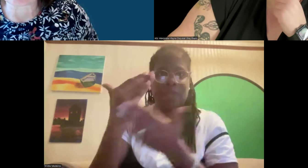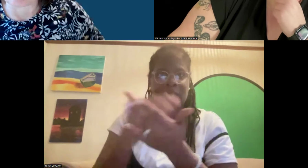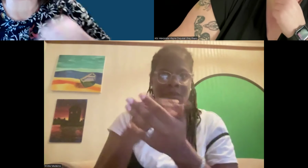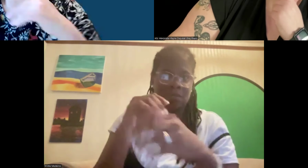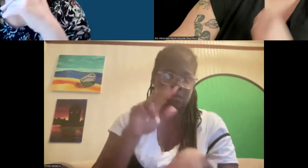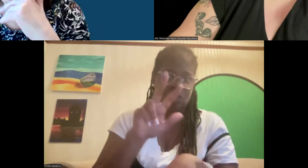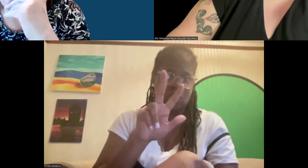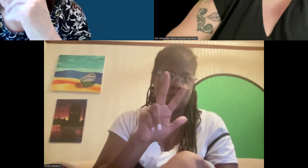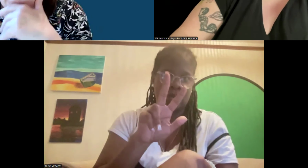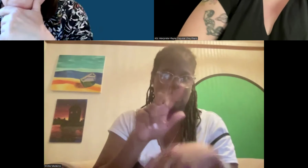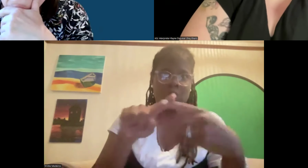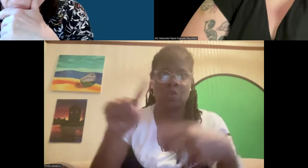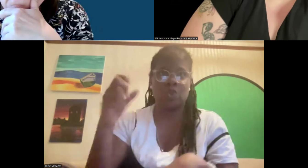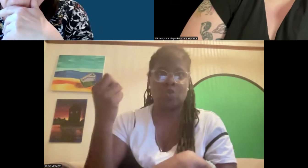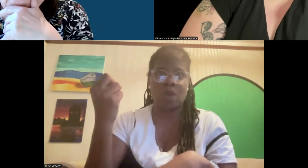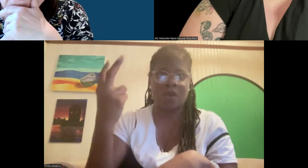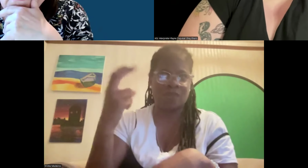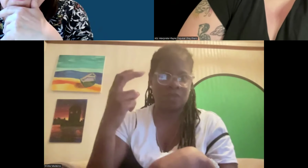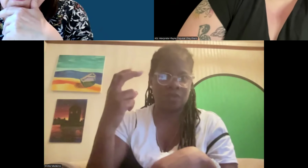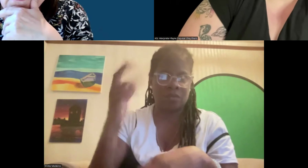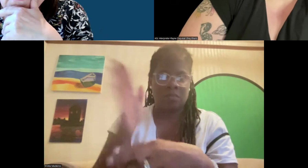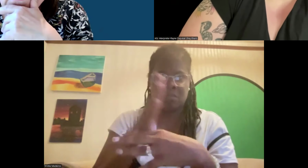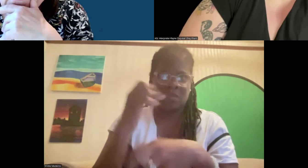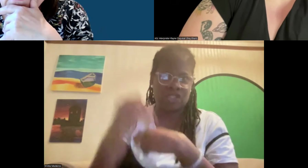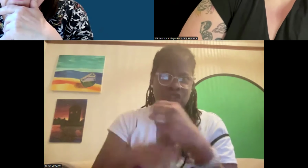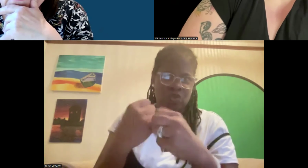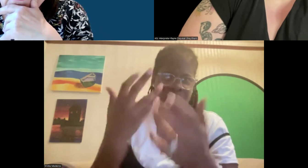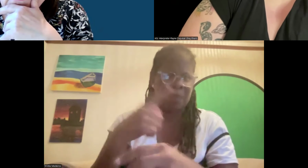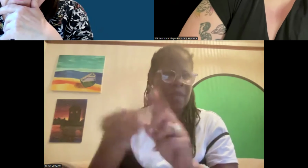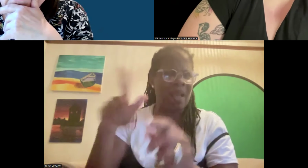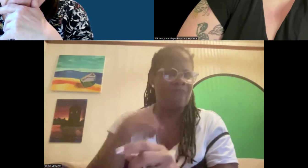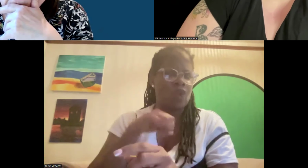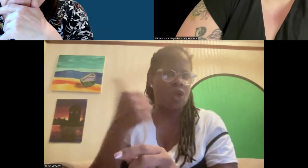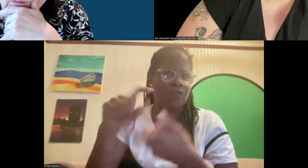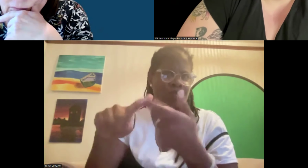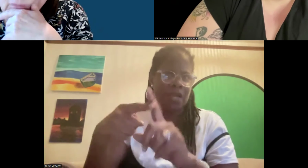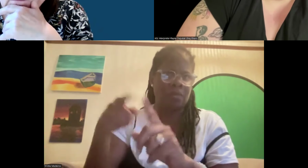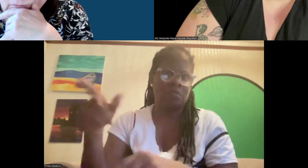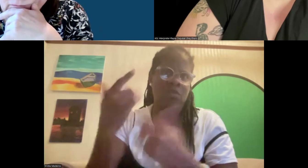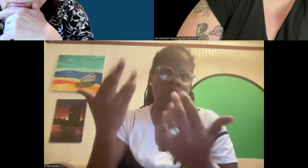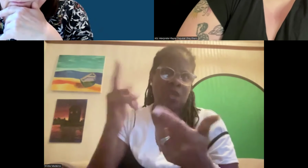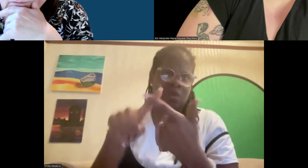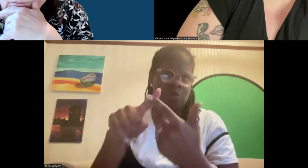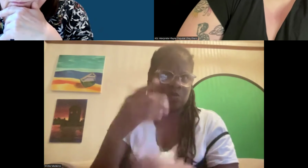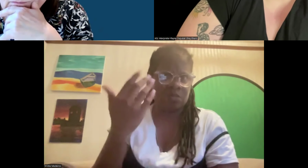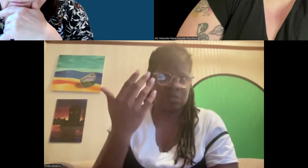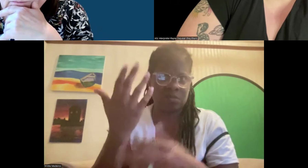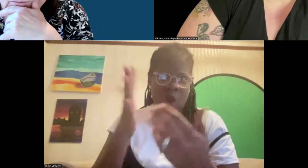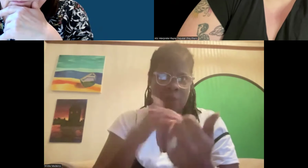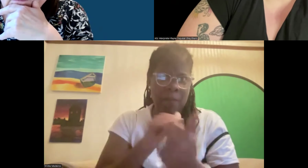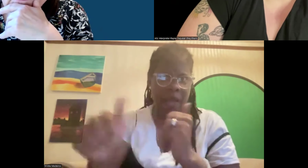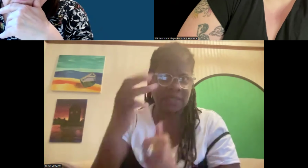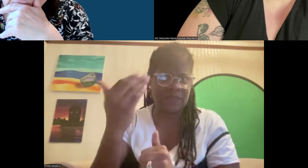PowerPoint, we talked about the waiting list for housing could be between 3 to 12 years, but I have a